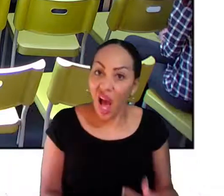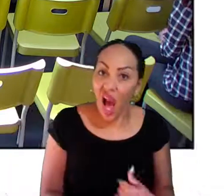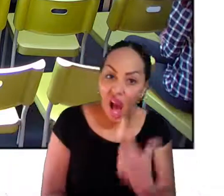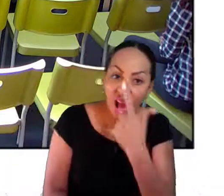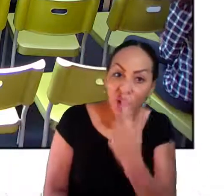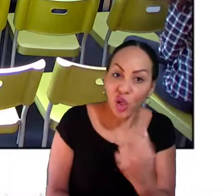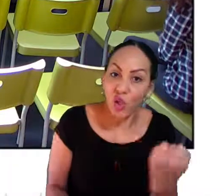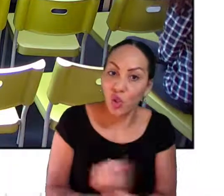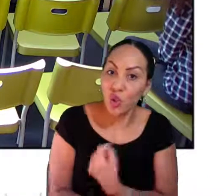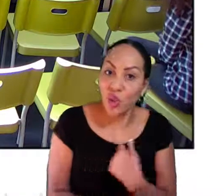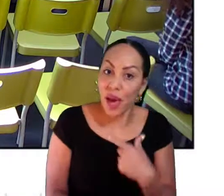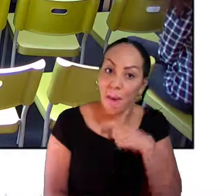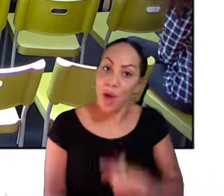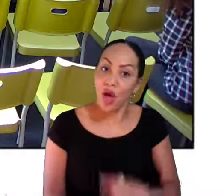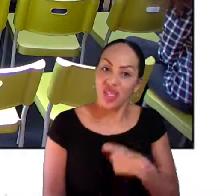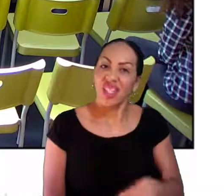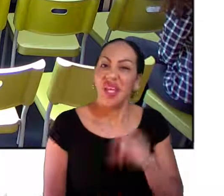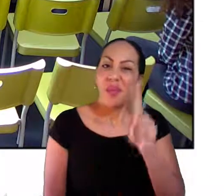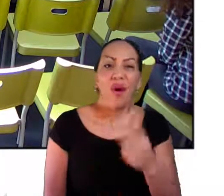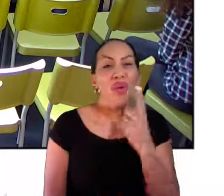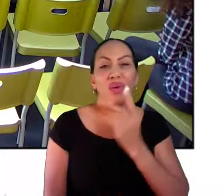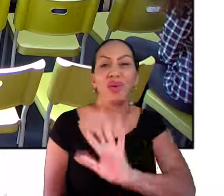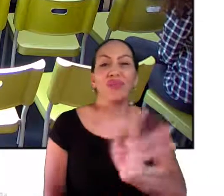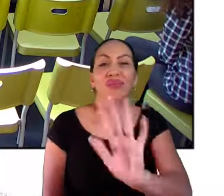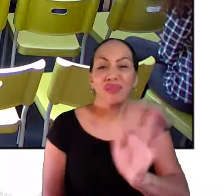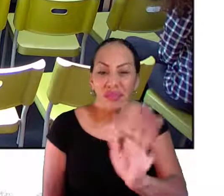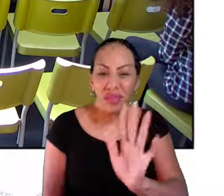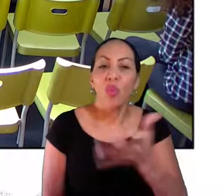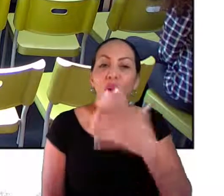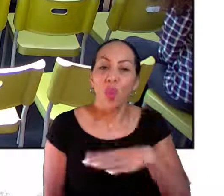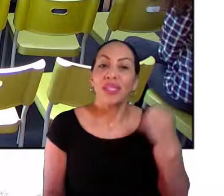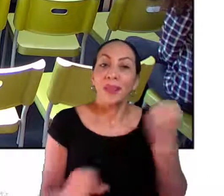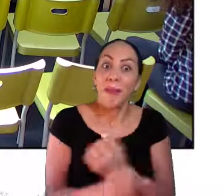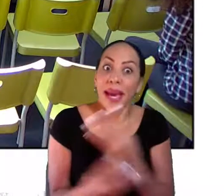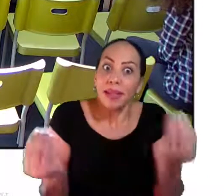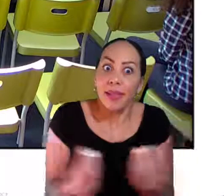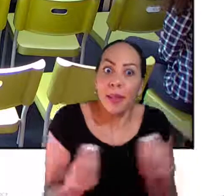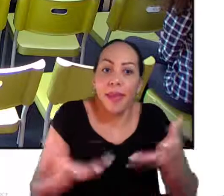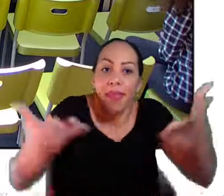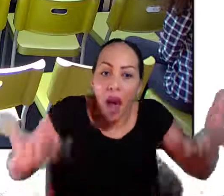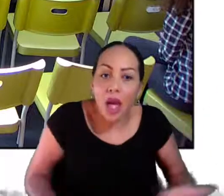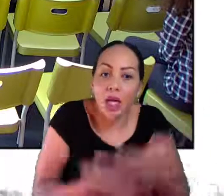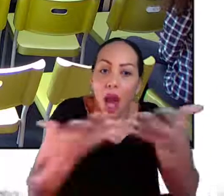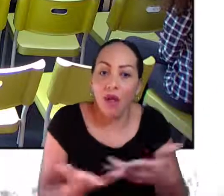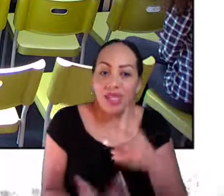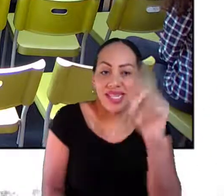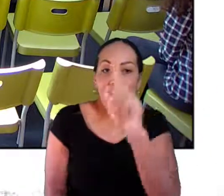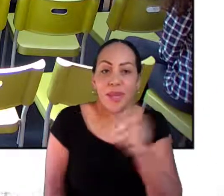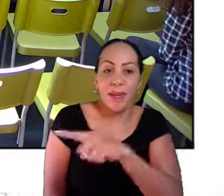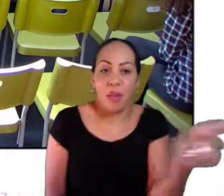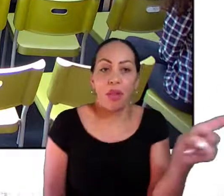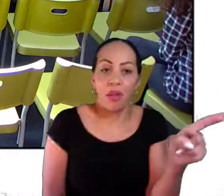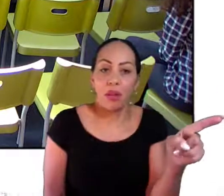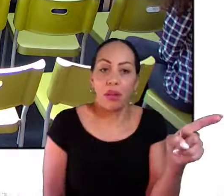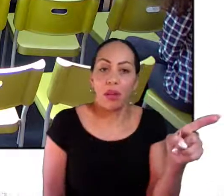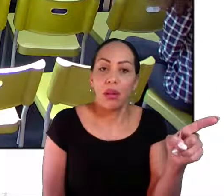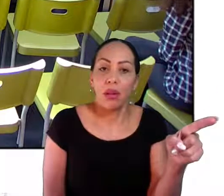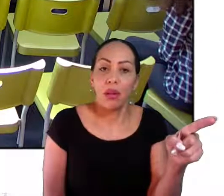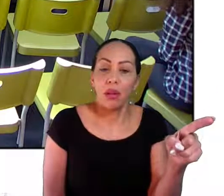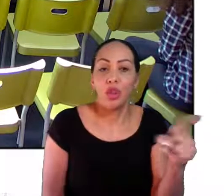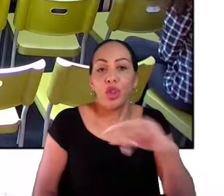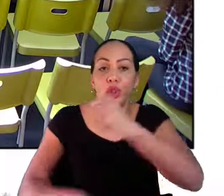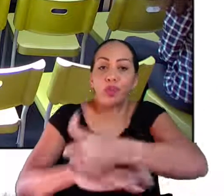distraction to actually, like, let's just make something that's going to work, because there is a level of understanding that it's really important.